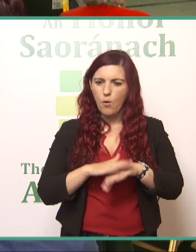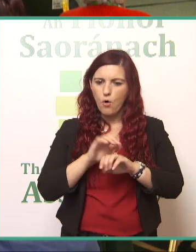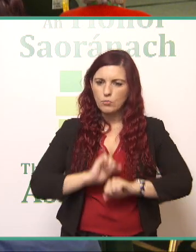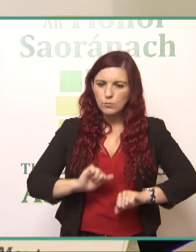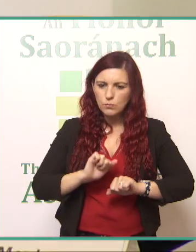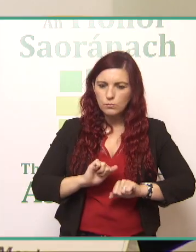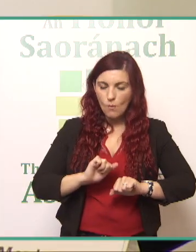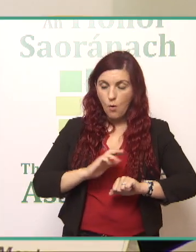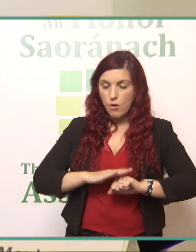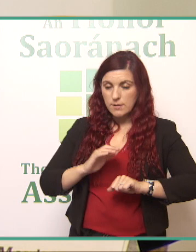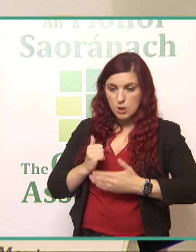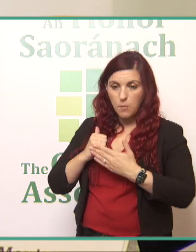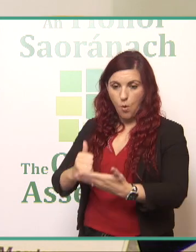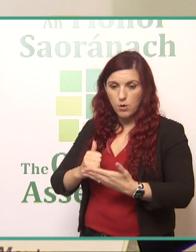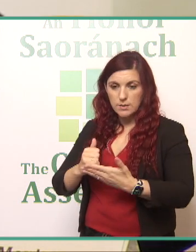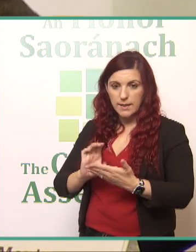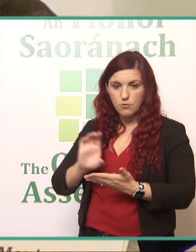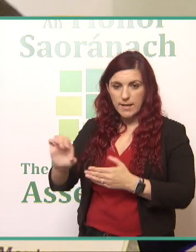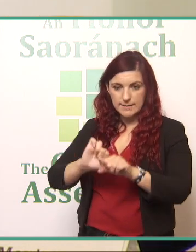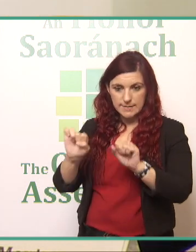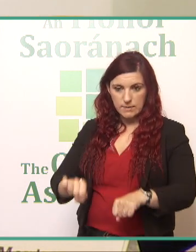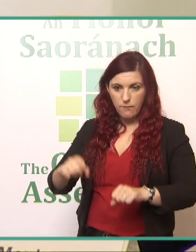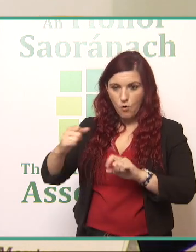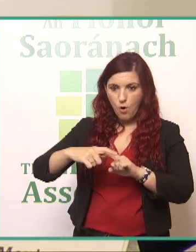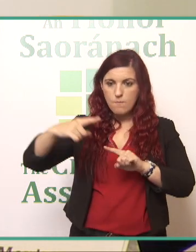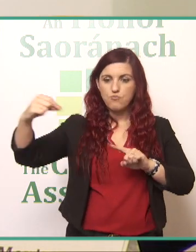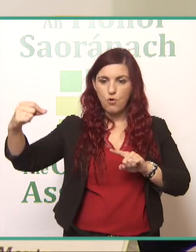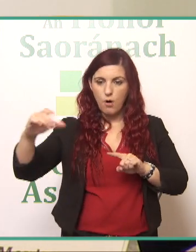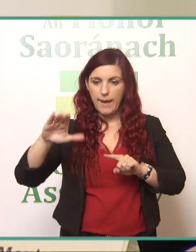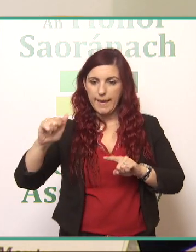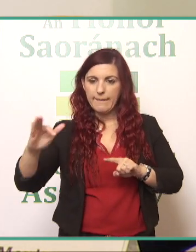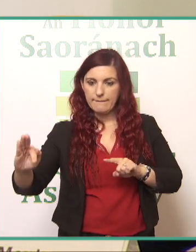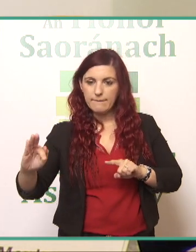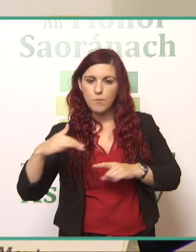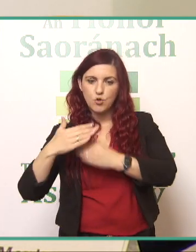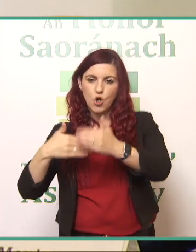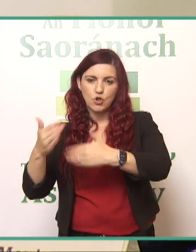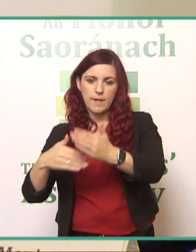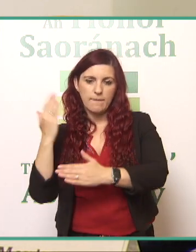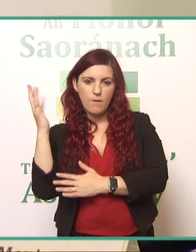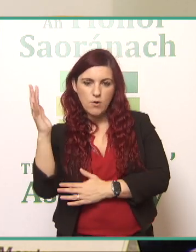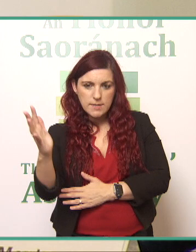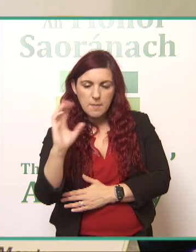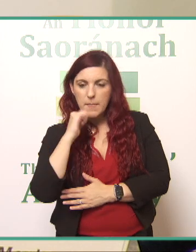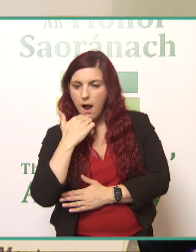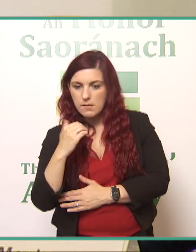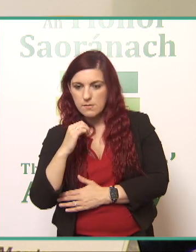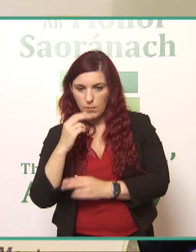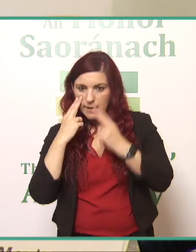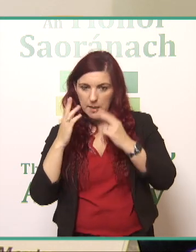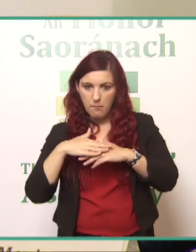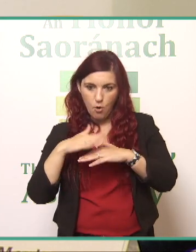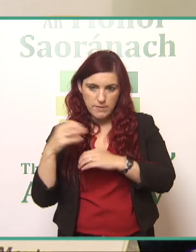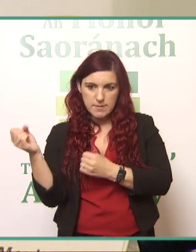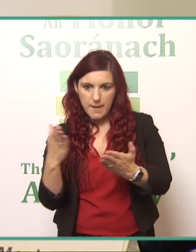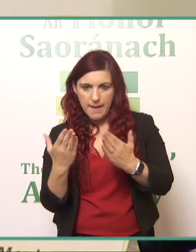towards in the grant system as well towards the production forest because of the need and undersupply of timber for the building